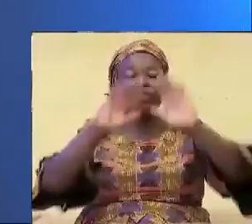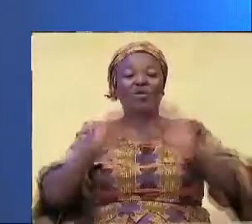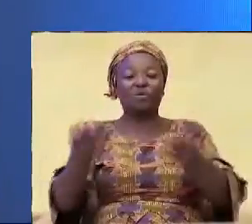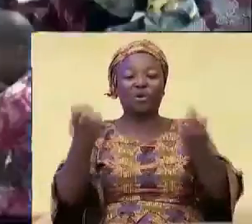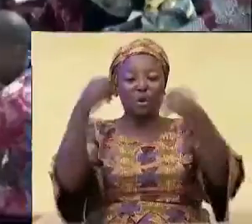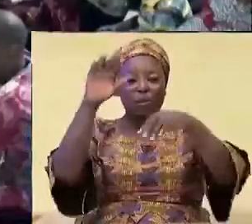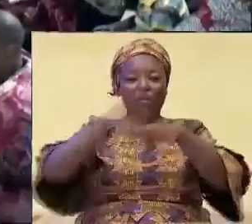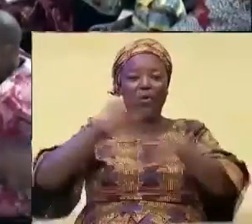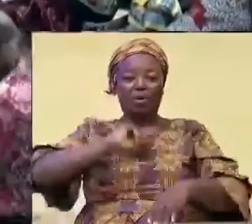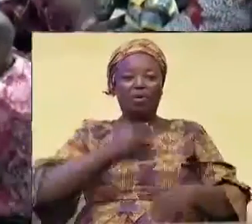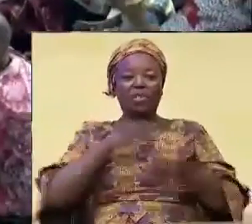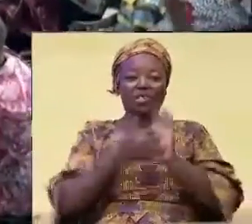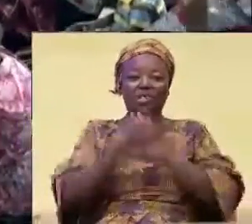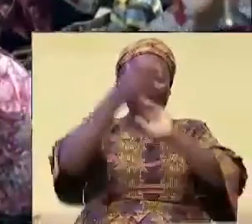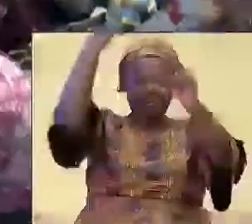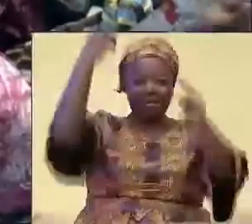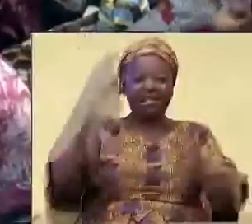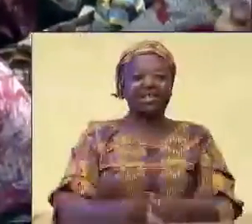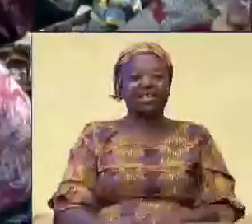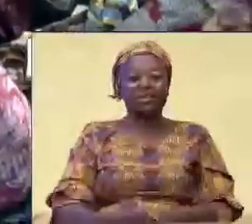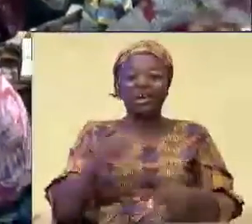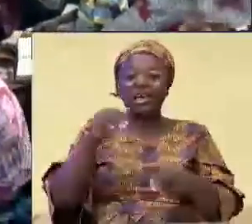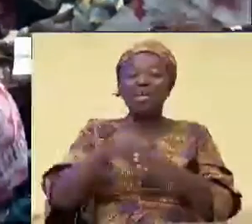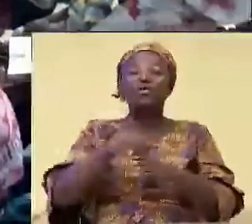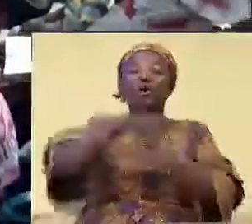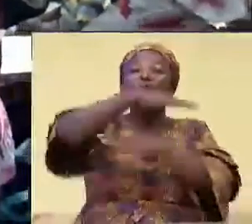in Jesus' name.